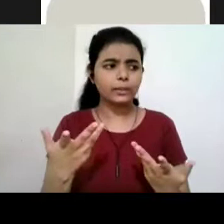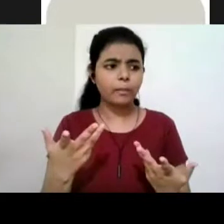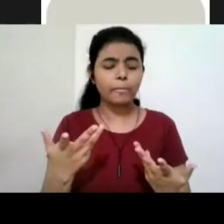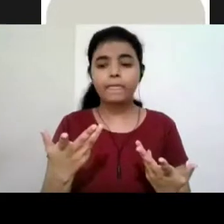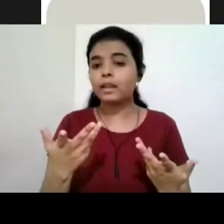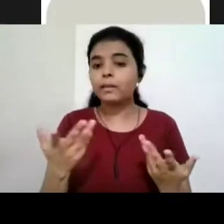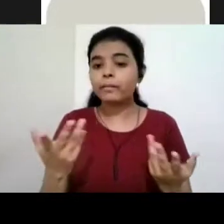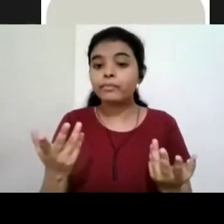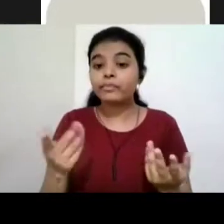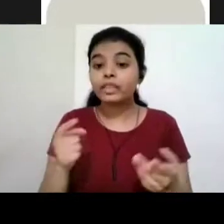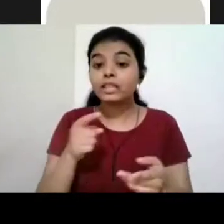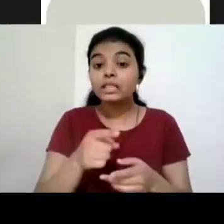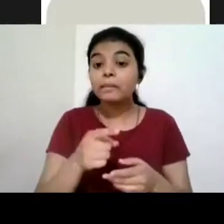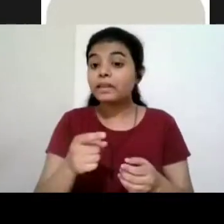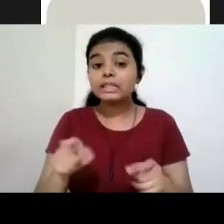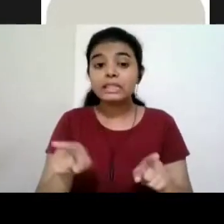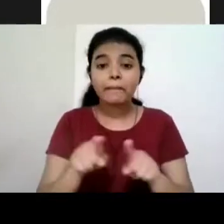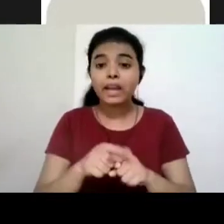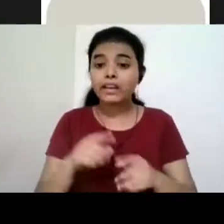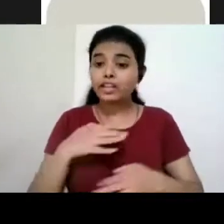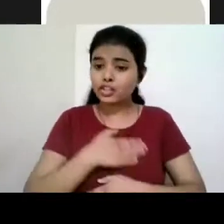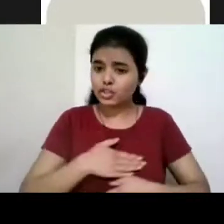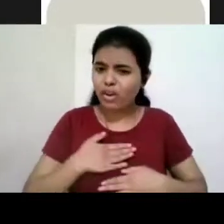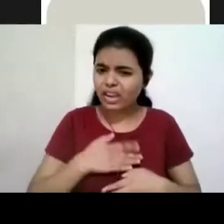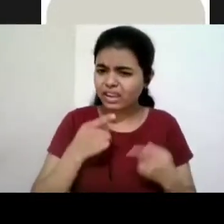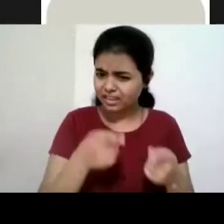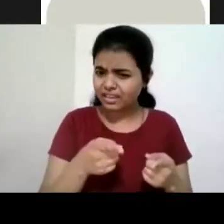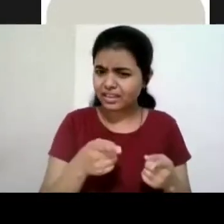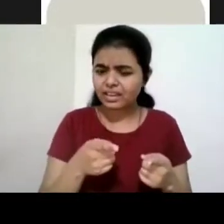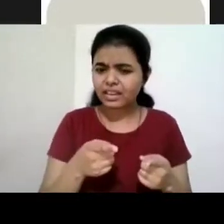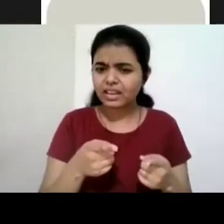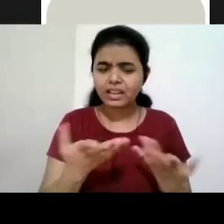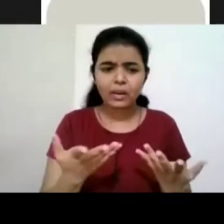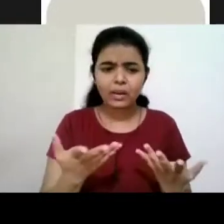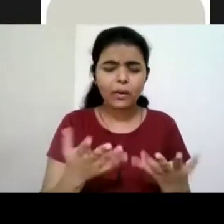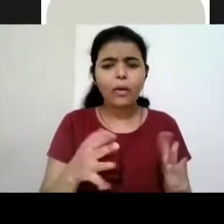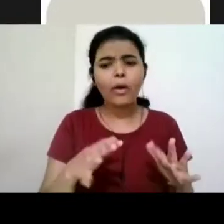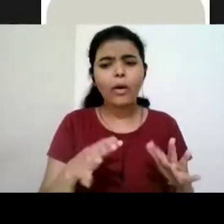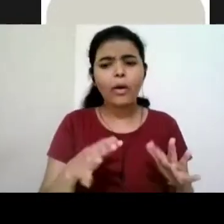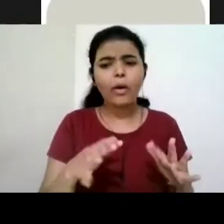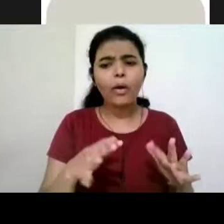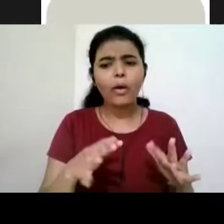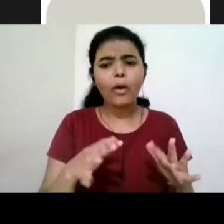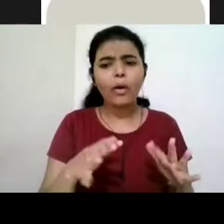you're not willing to entertain it. You do not think that it, that the